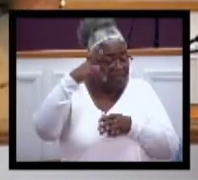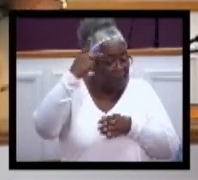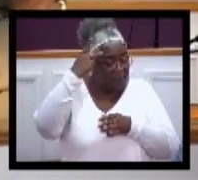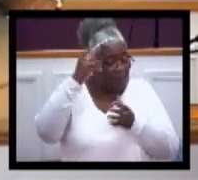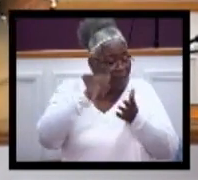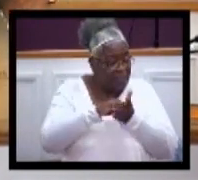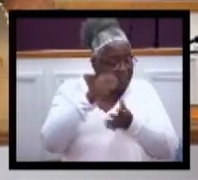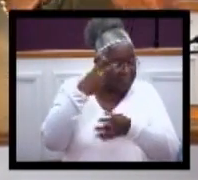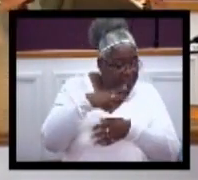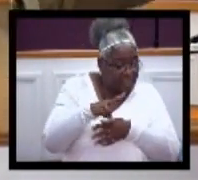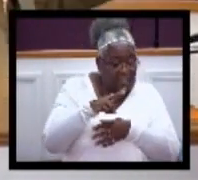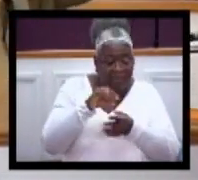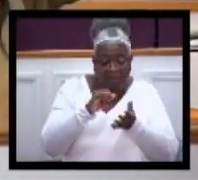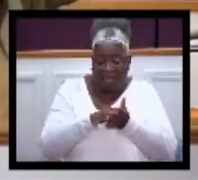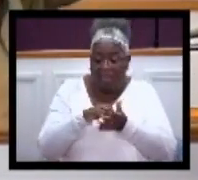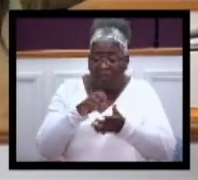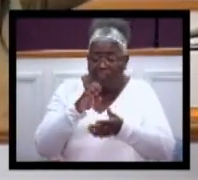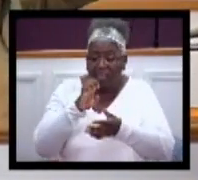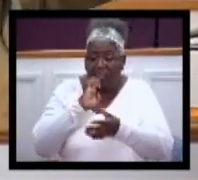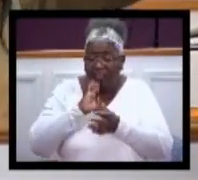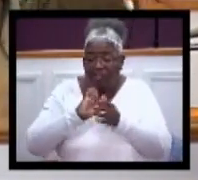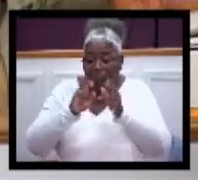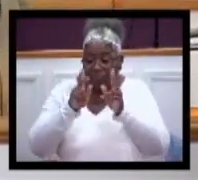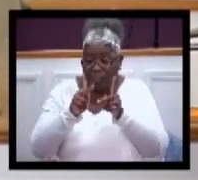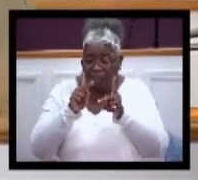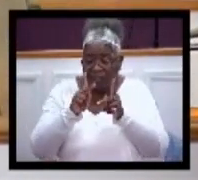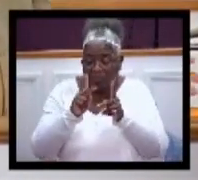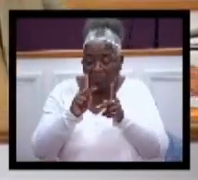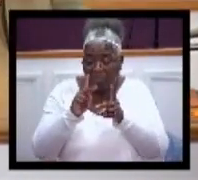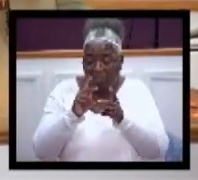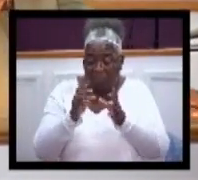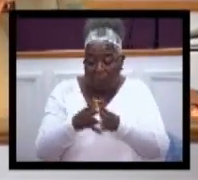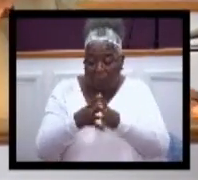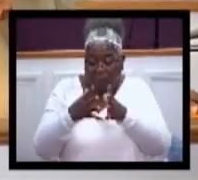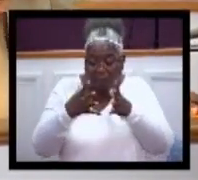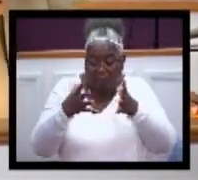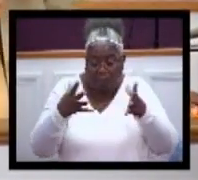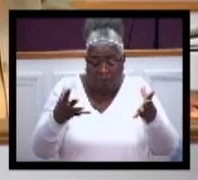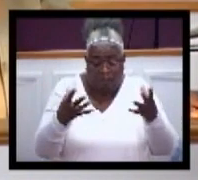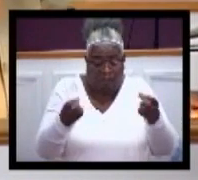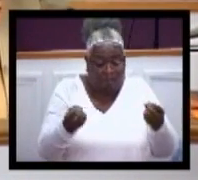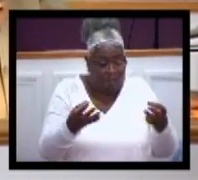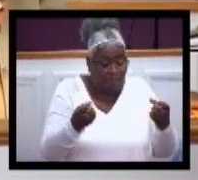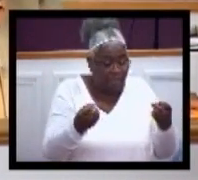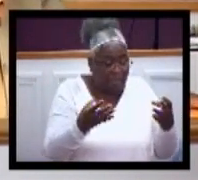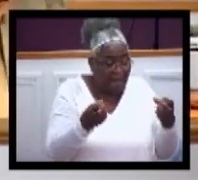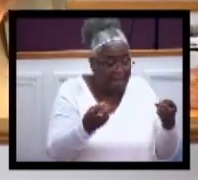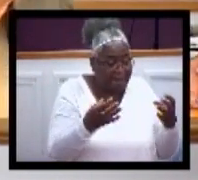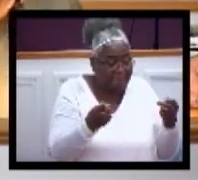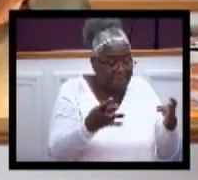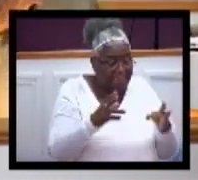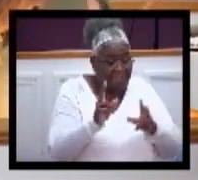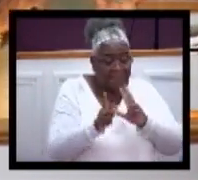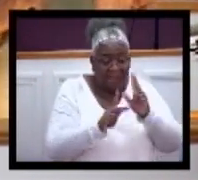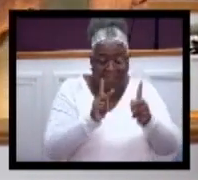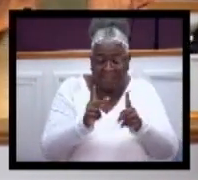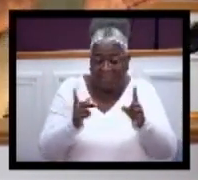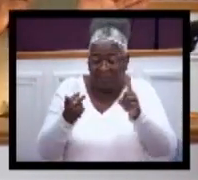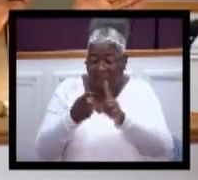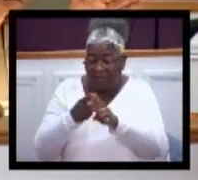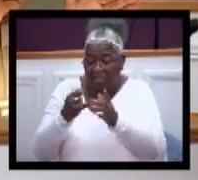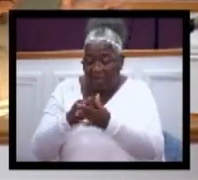seen the Egyptians growing in number. Their numbers had gotten so great until